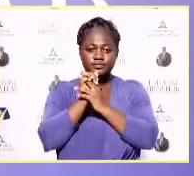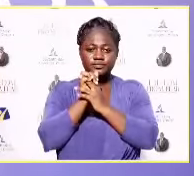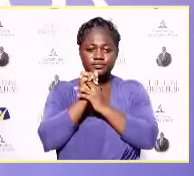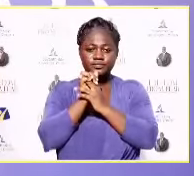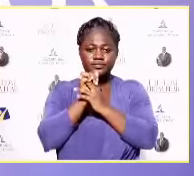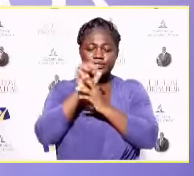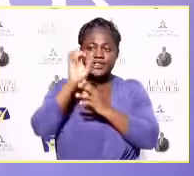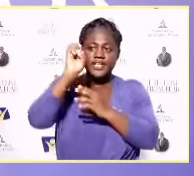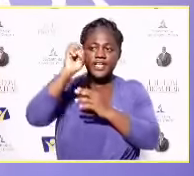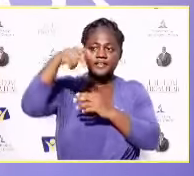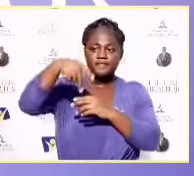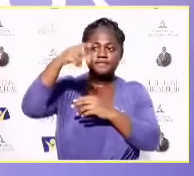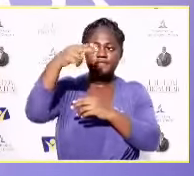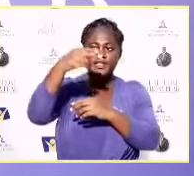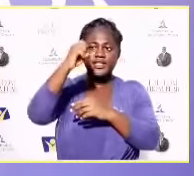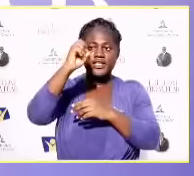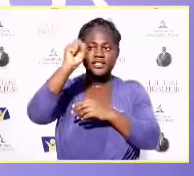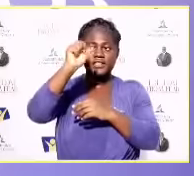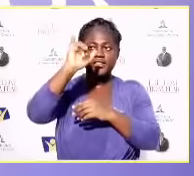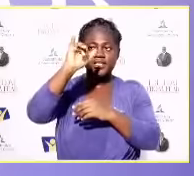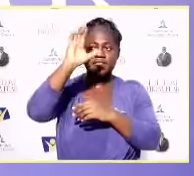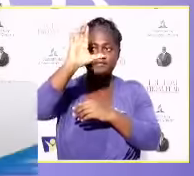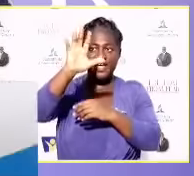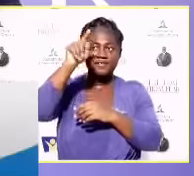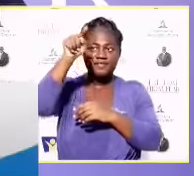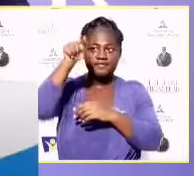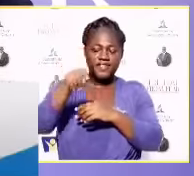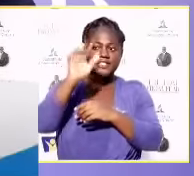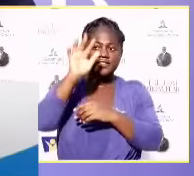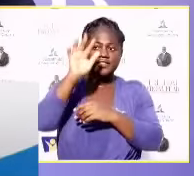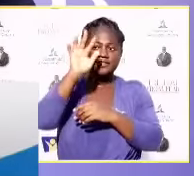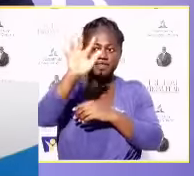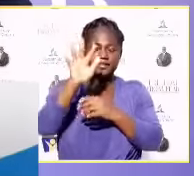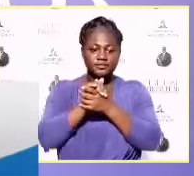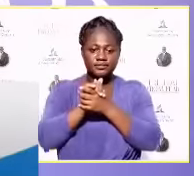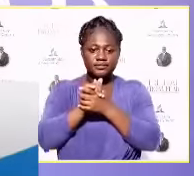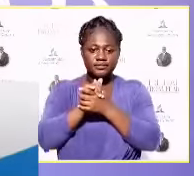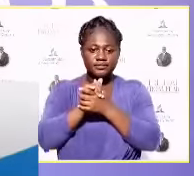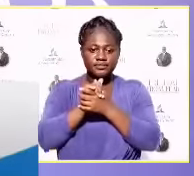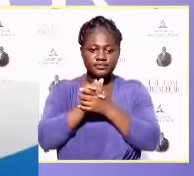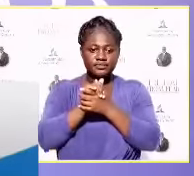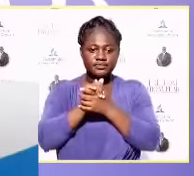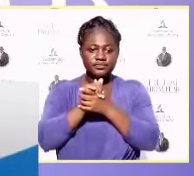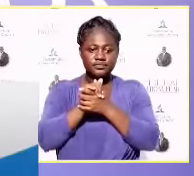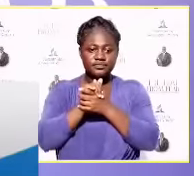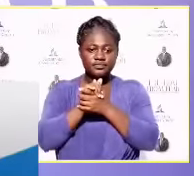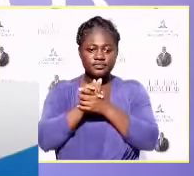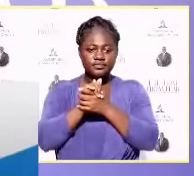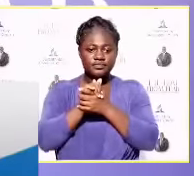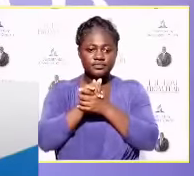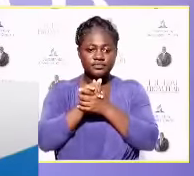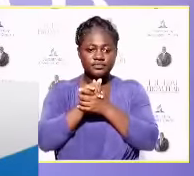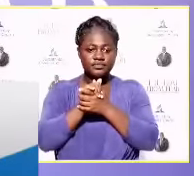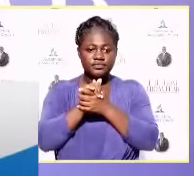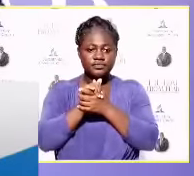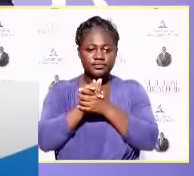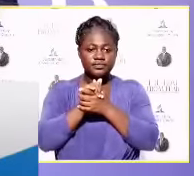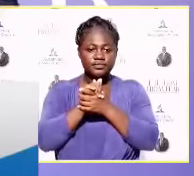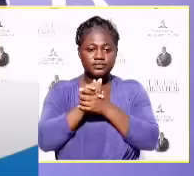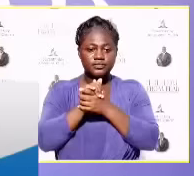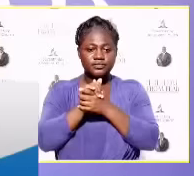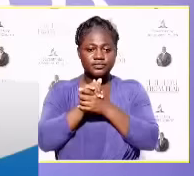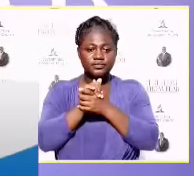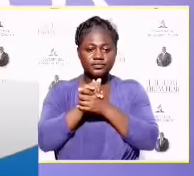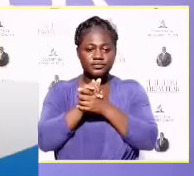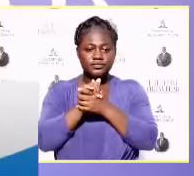Ephesians 5, reading from verse 5. For this you know, that no whoremonger, or unclean person, or covetous man